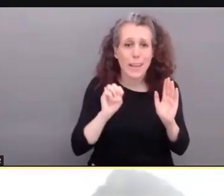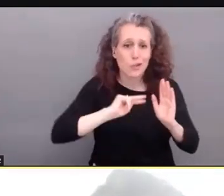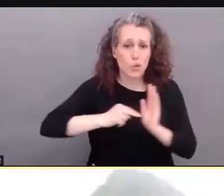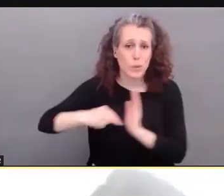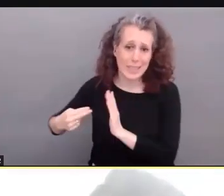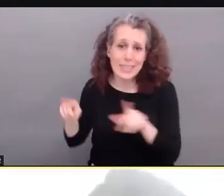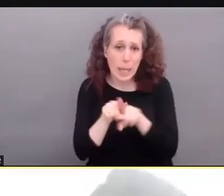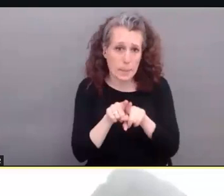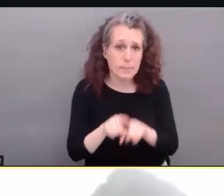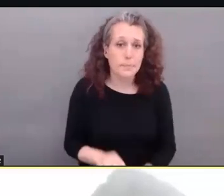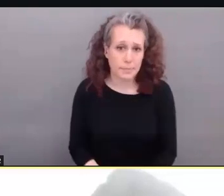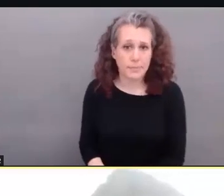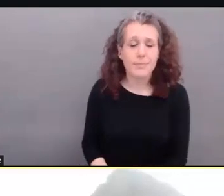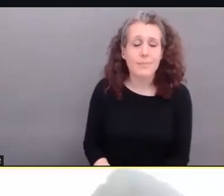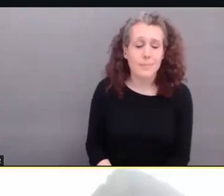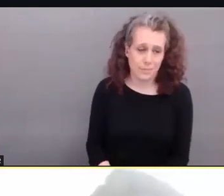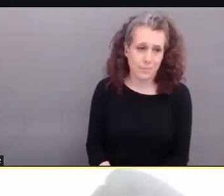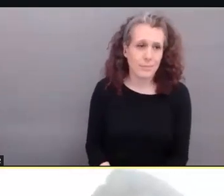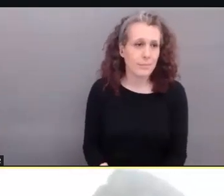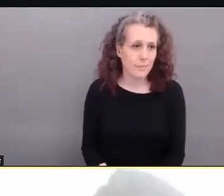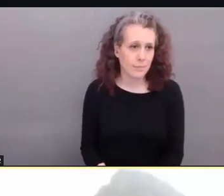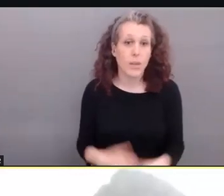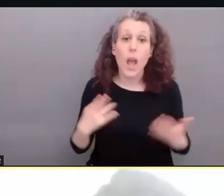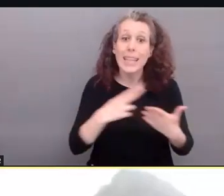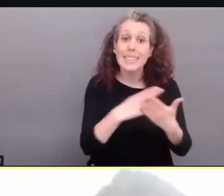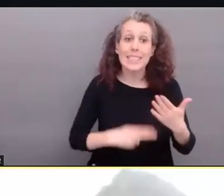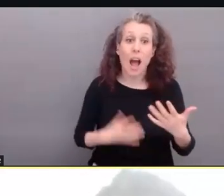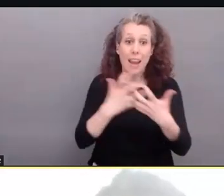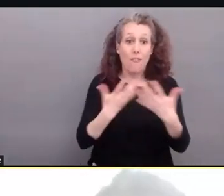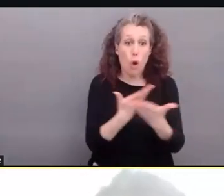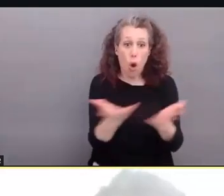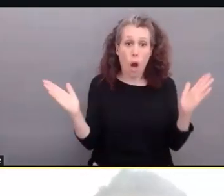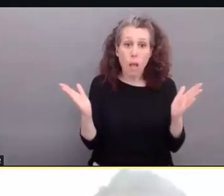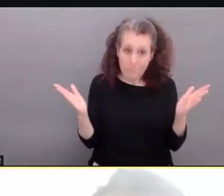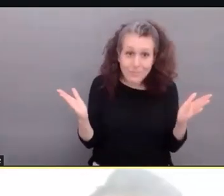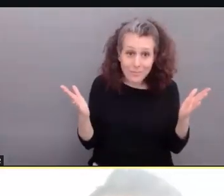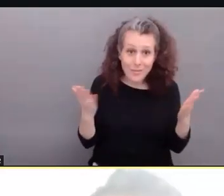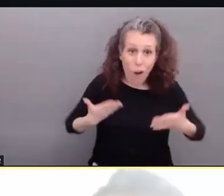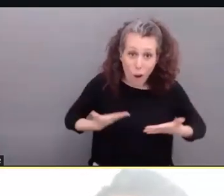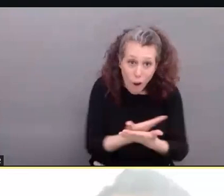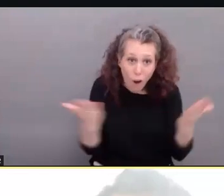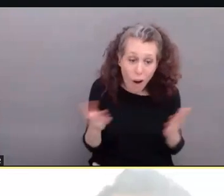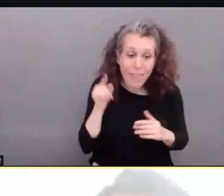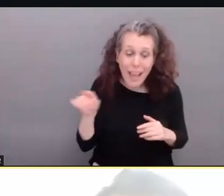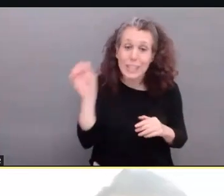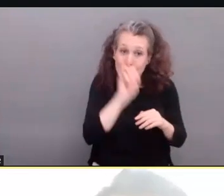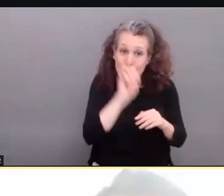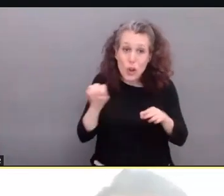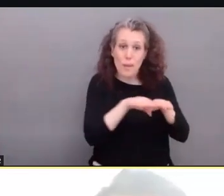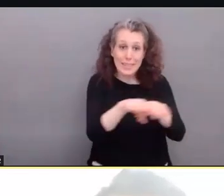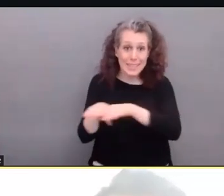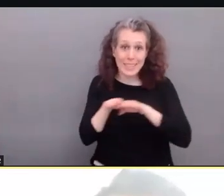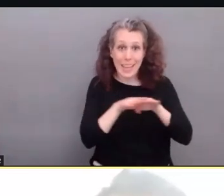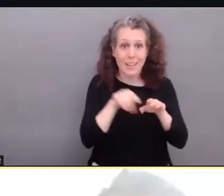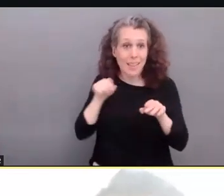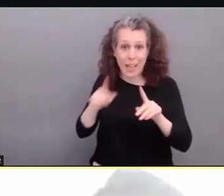also. And when we say design for all, we mean design for all, as the European standard is, of course, the main